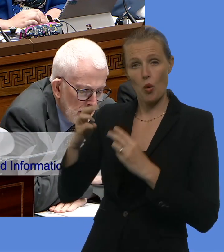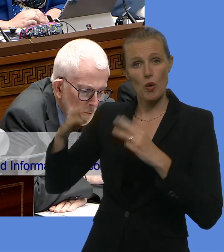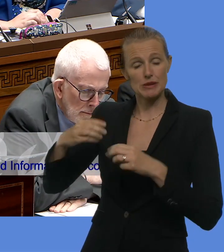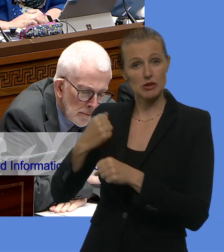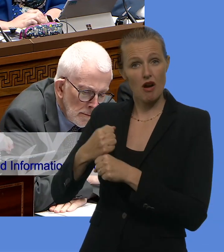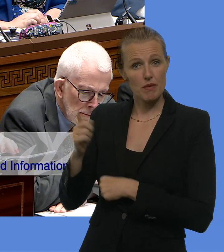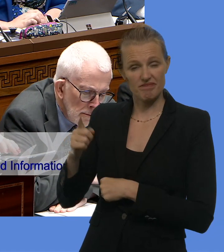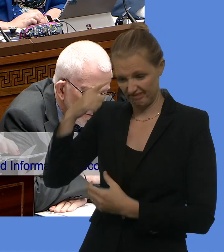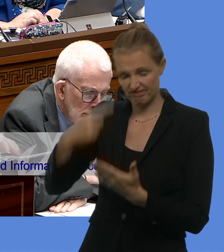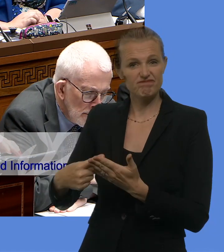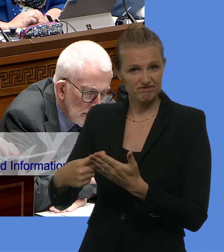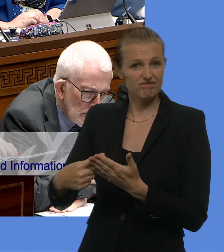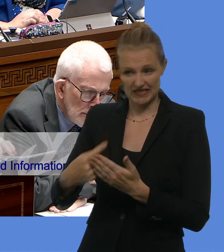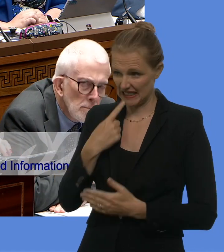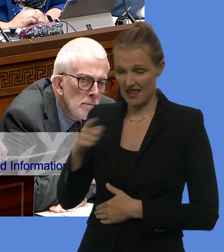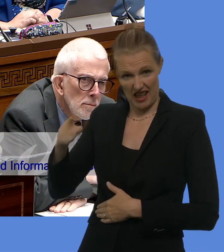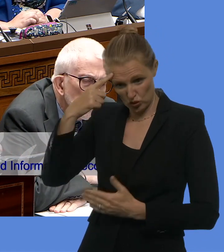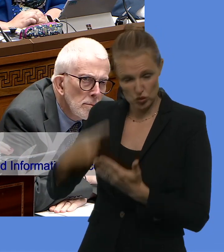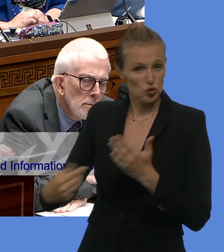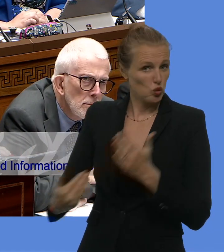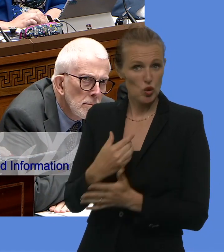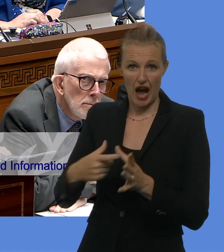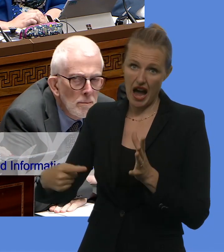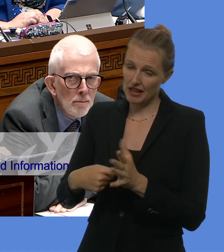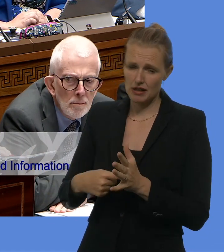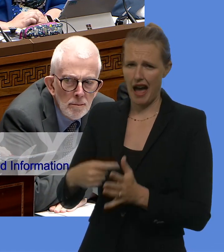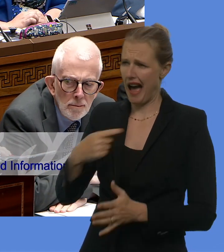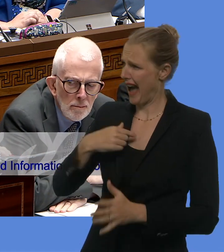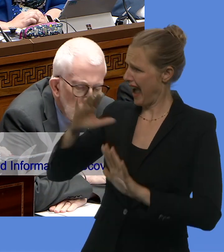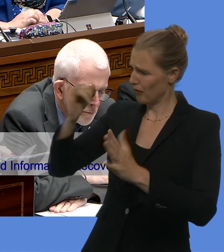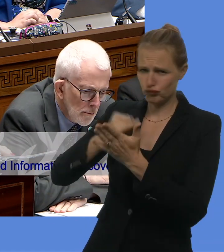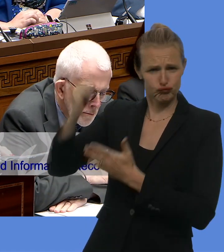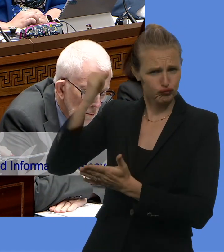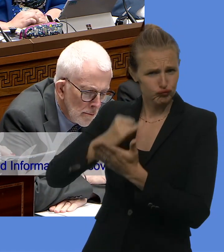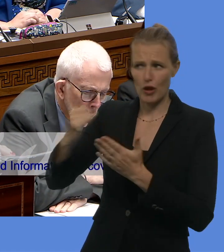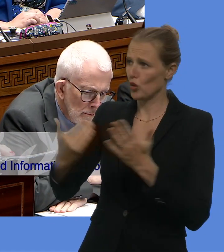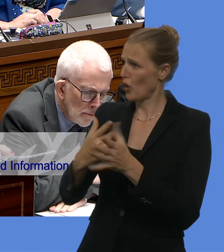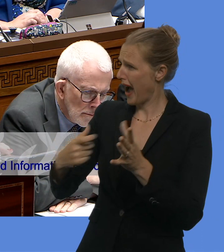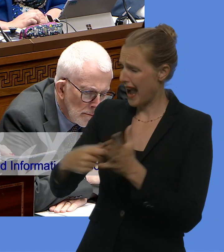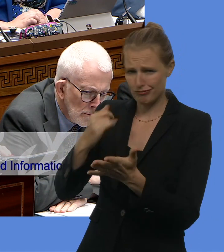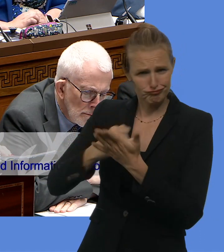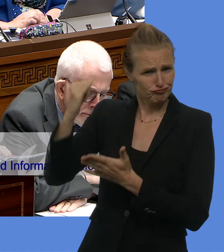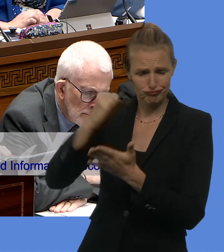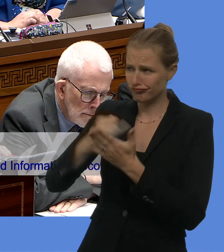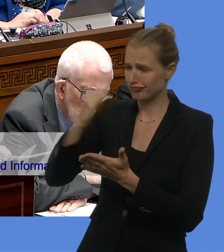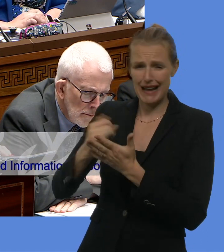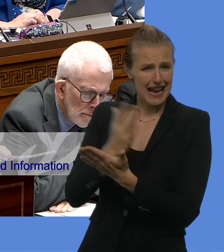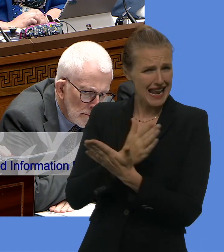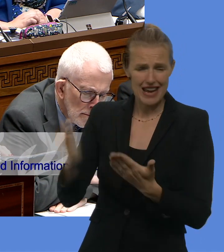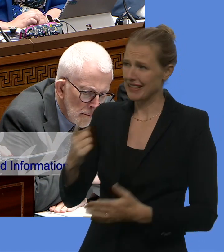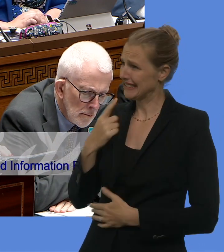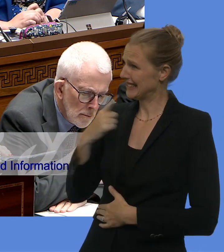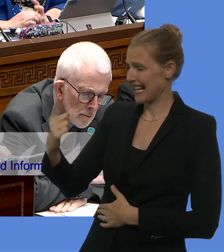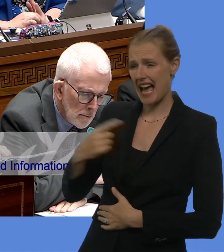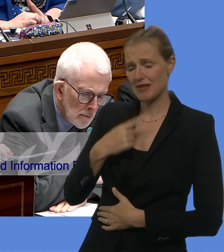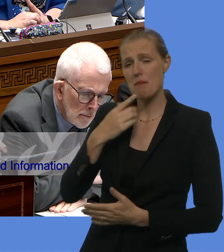have made their decision that this is the way forward. I have consistently made my opposition to the Act clear and fully support calls